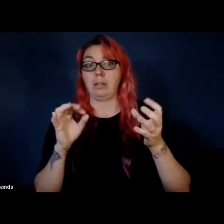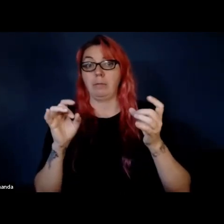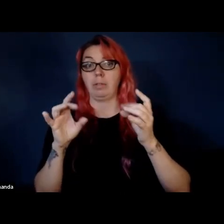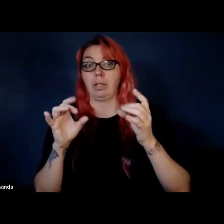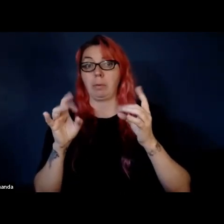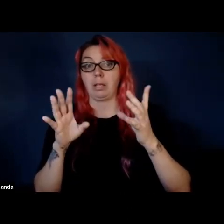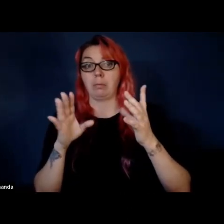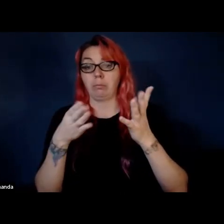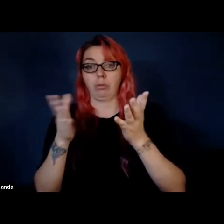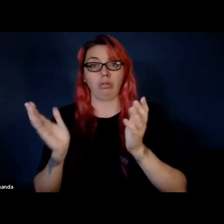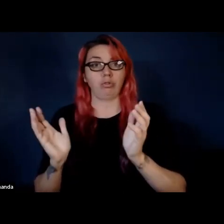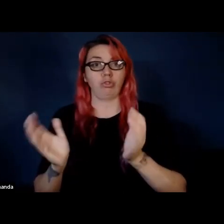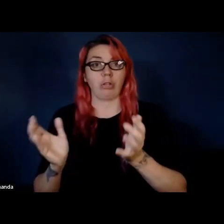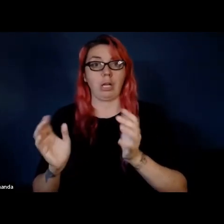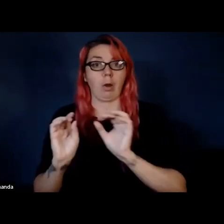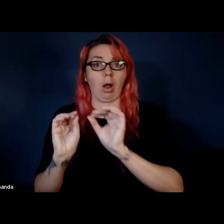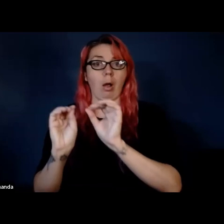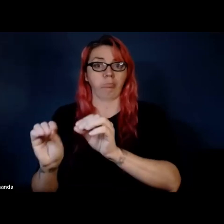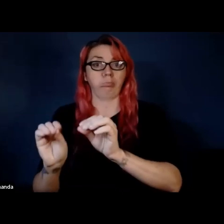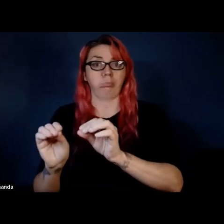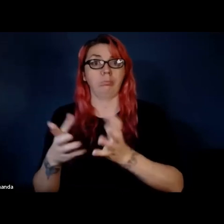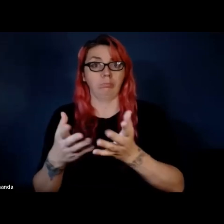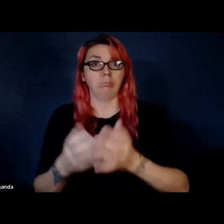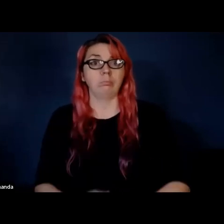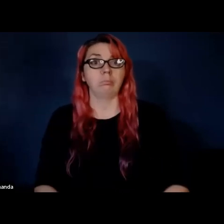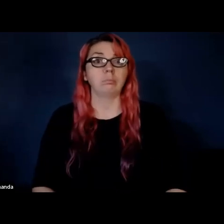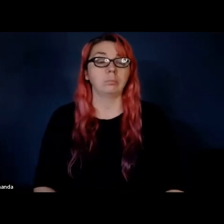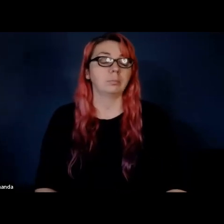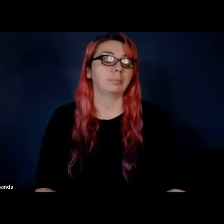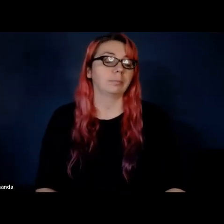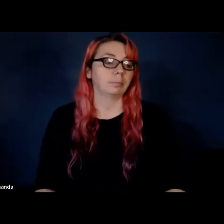any reflections or thoughts you're having as you watch that.